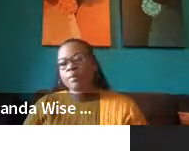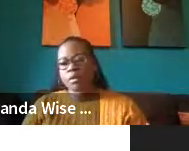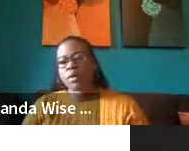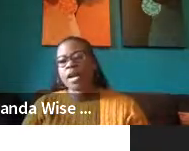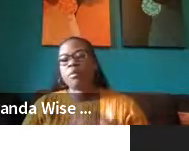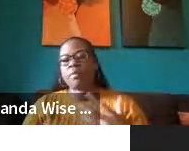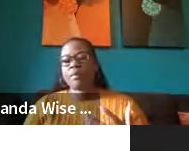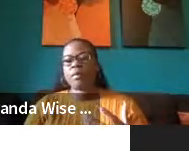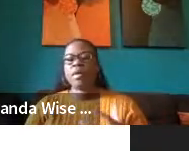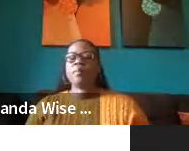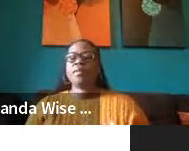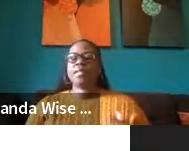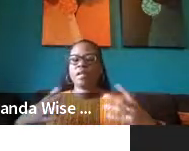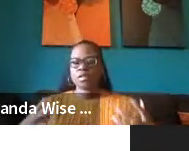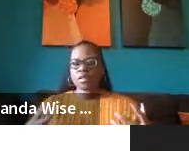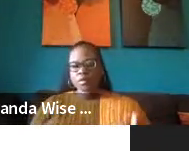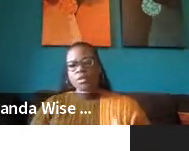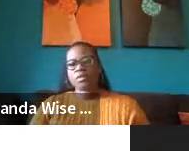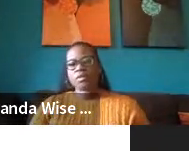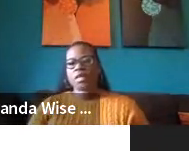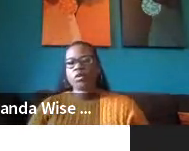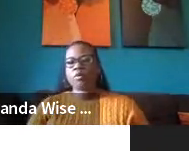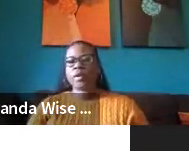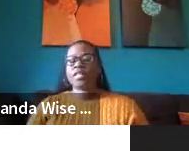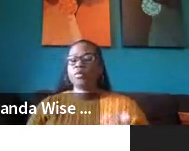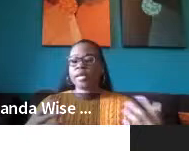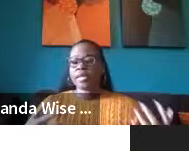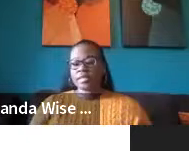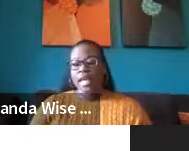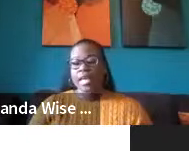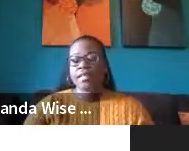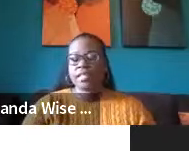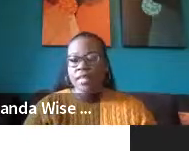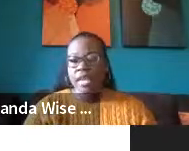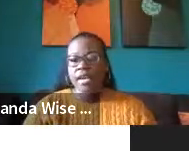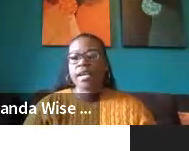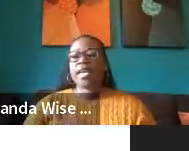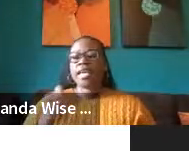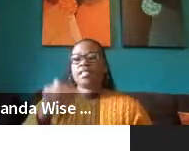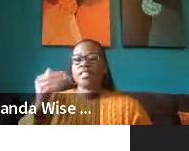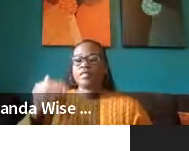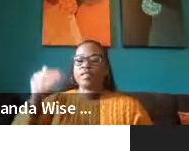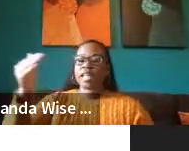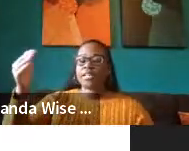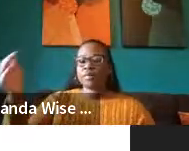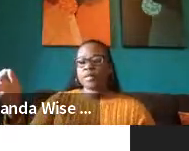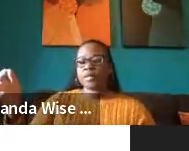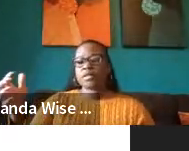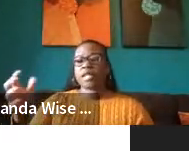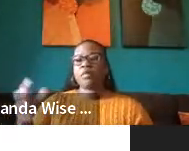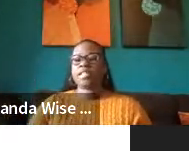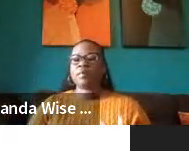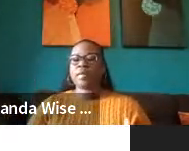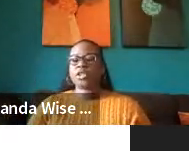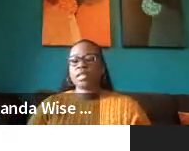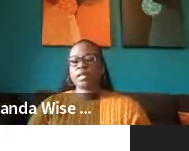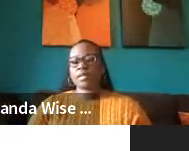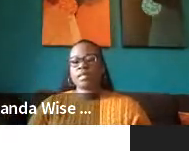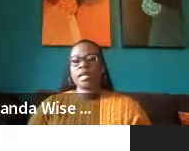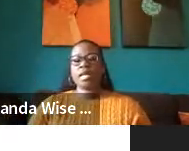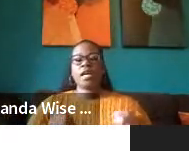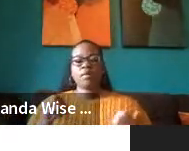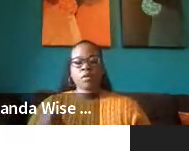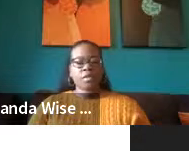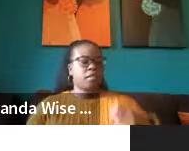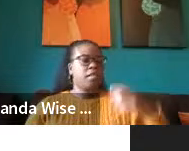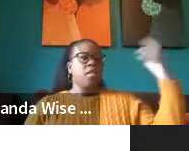Black people, brown people, but then also the blue to incorporate the marine science in there. And it's the different layers of blue. So they wanted to make sure that it